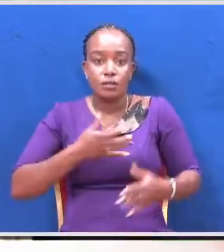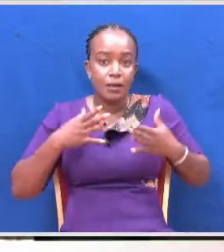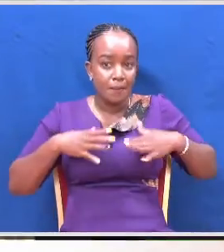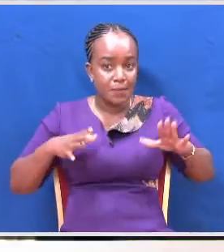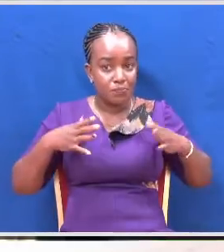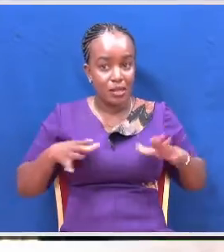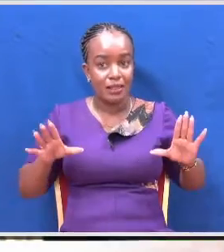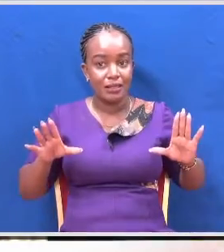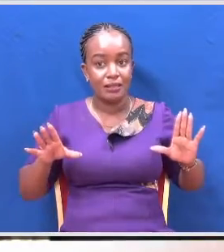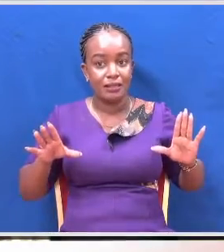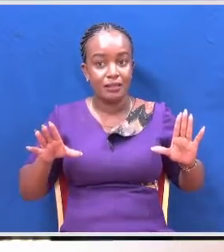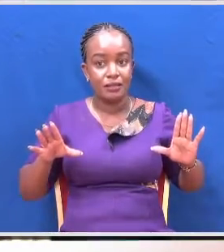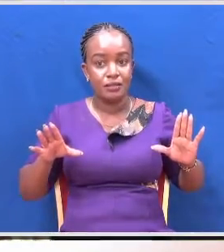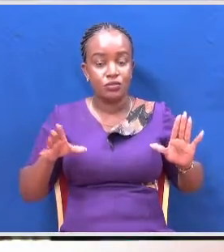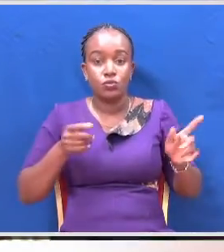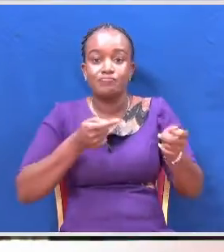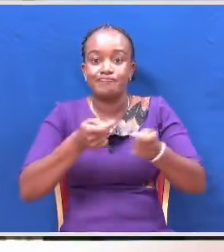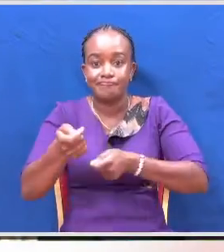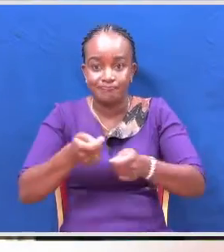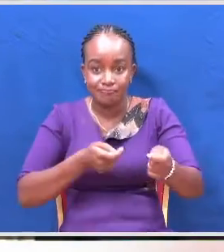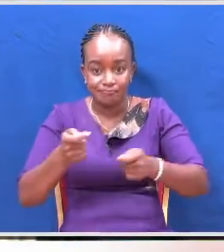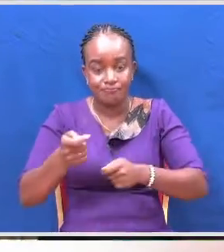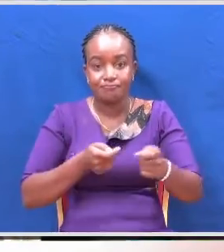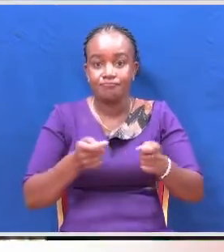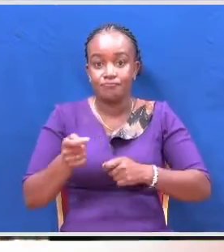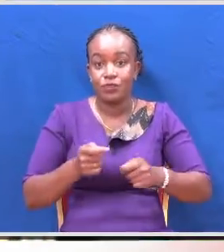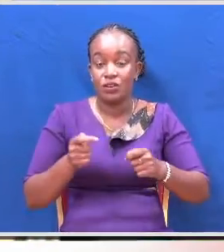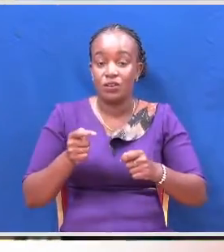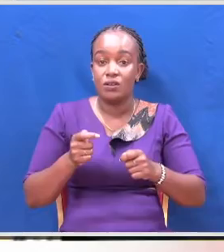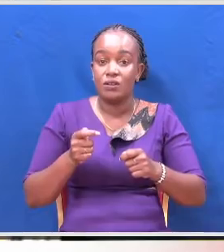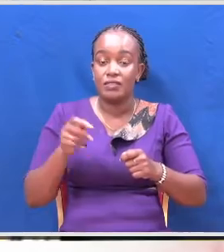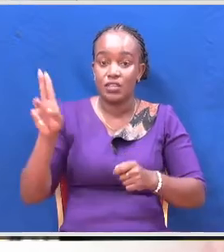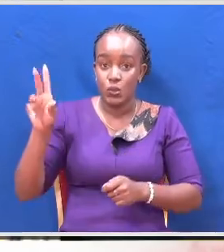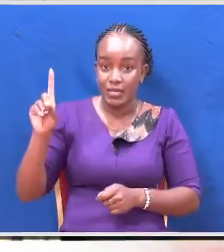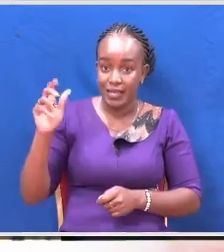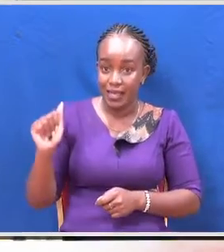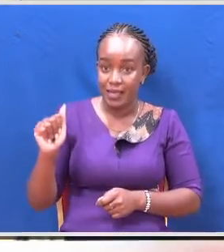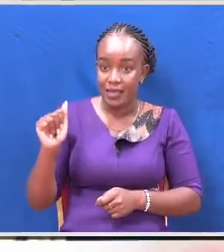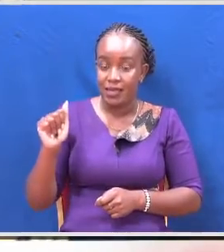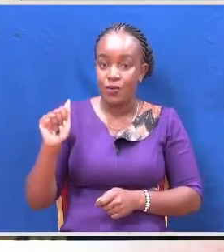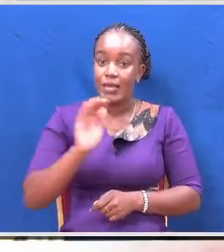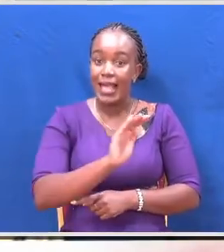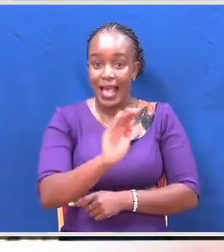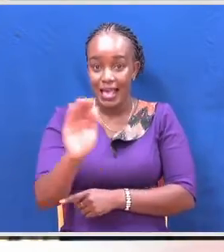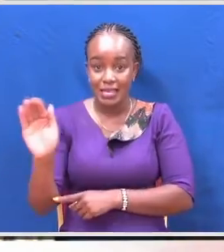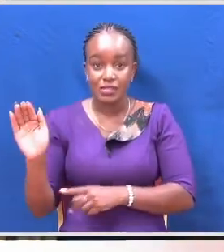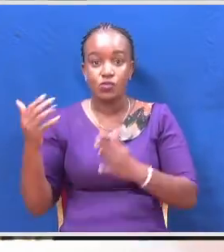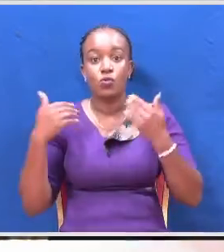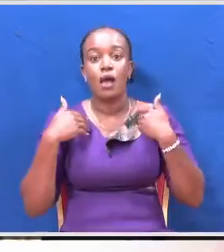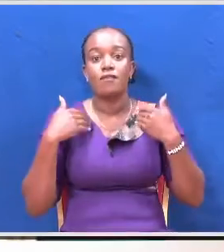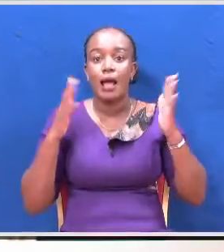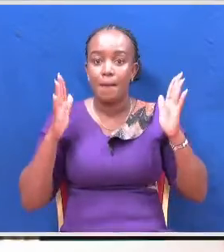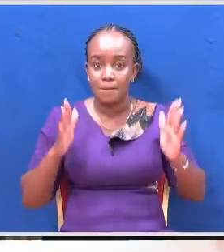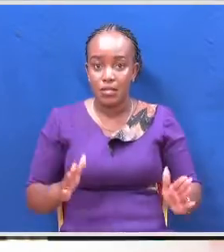relatives to spearhead this movement. So that's why we are opting for somebody who is not in